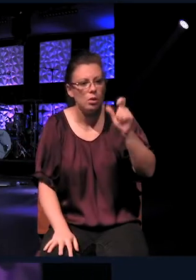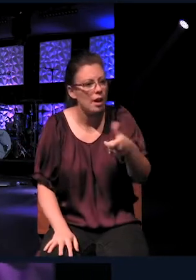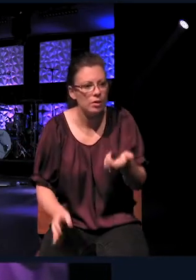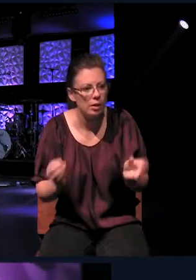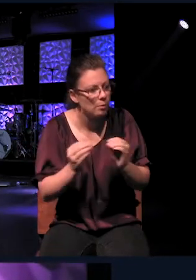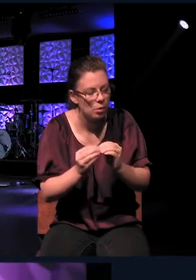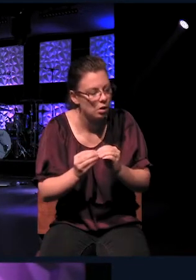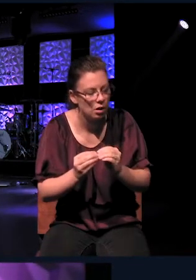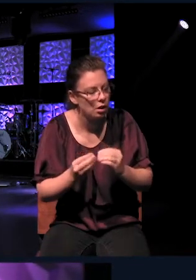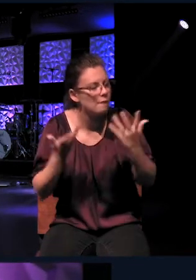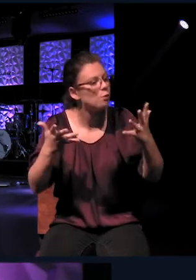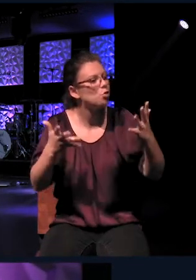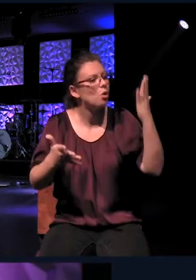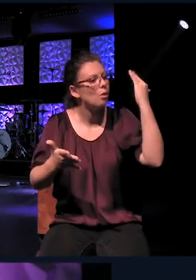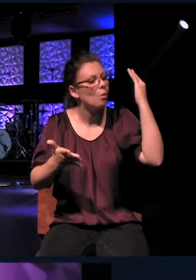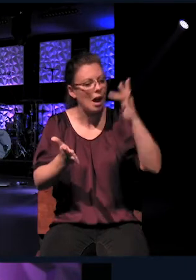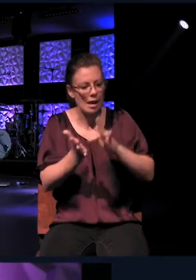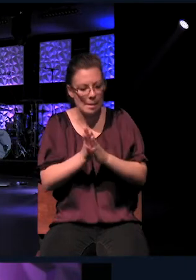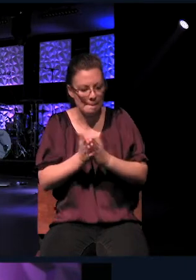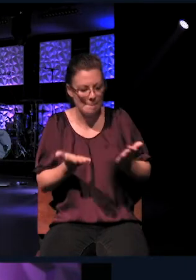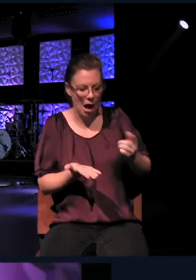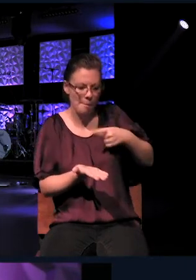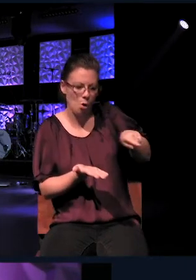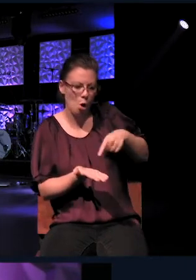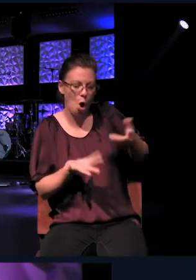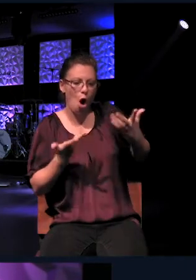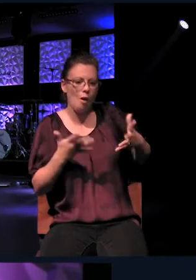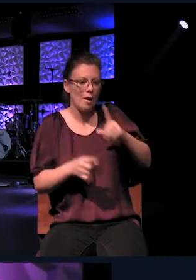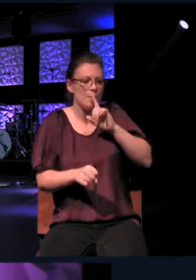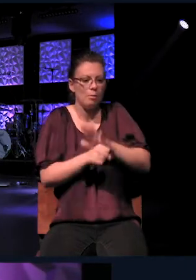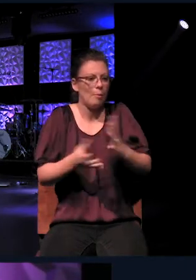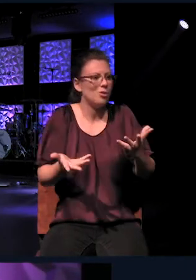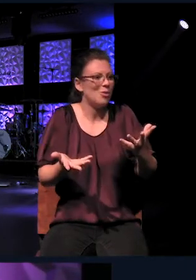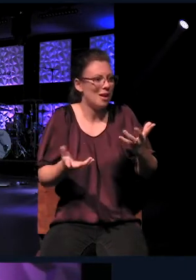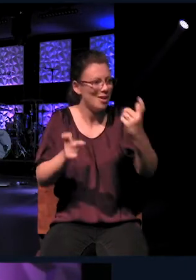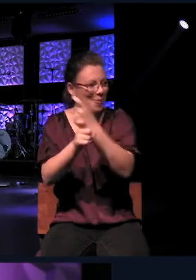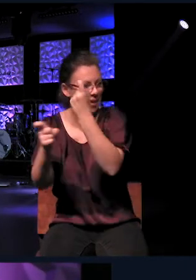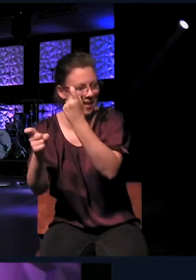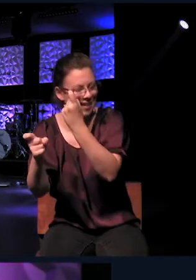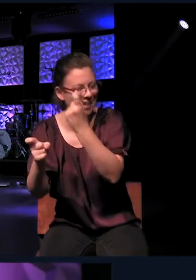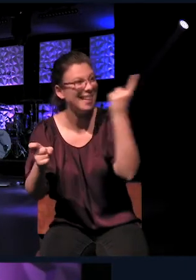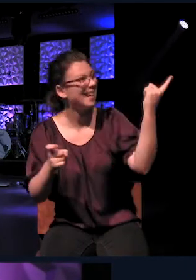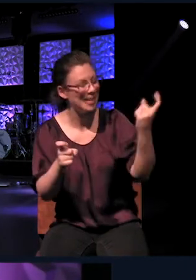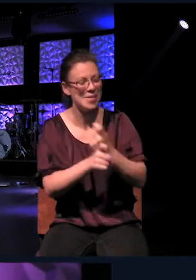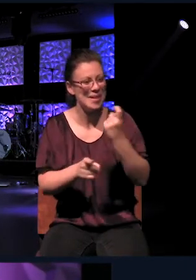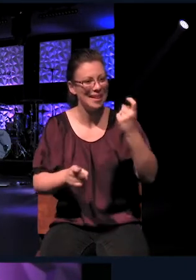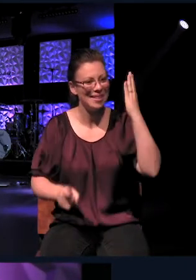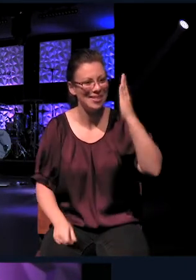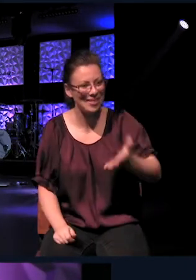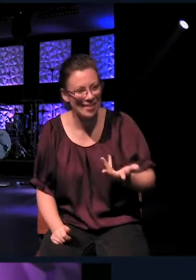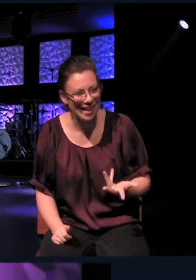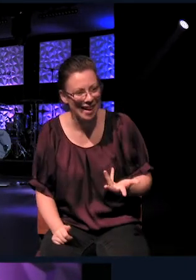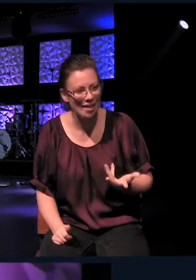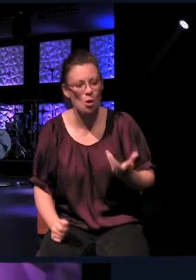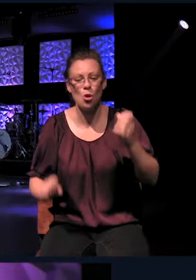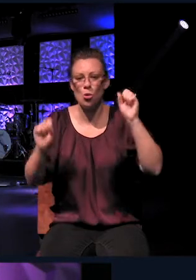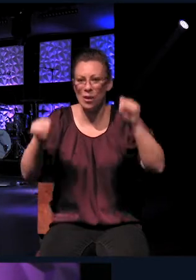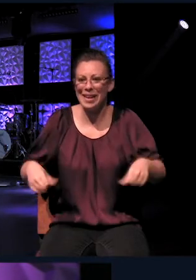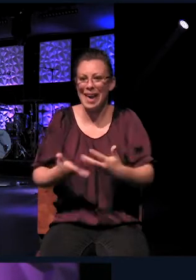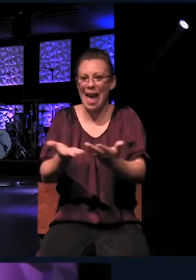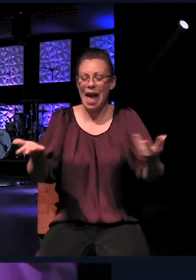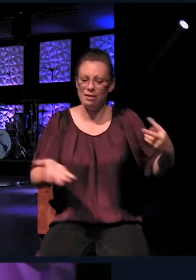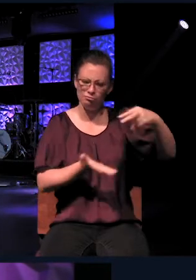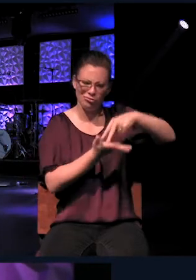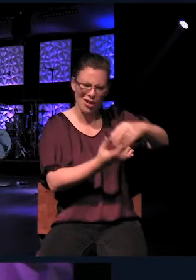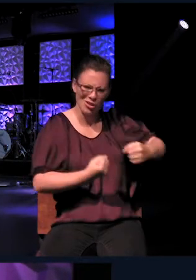what he did and it's written in a book. And so we can have a firm faith and foundation and stand in the midst of a